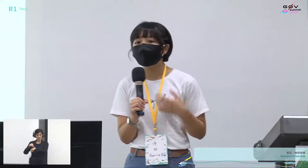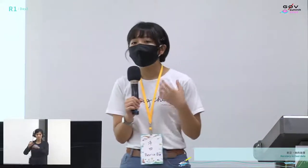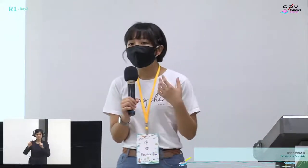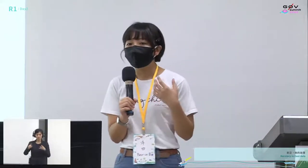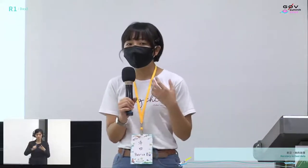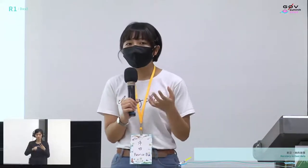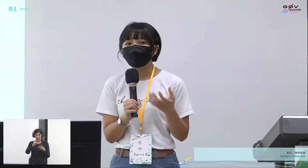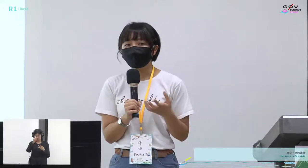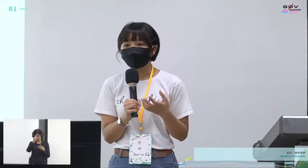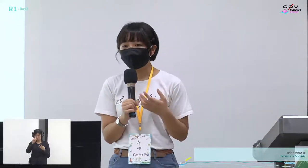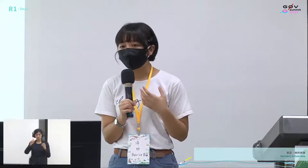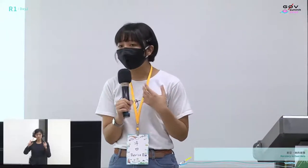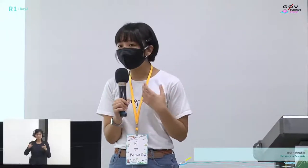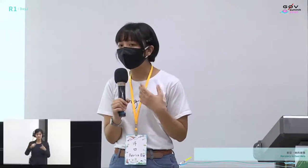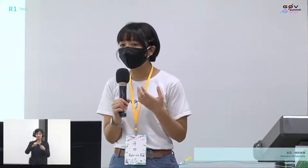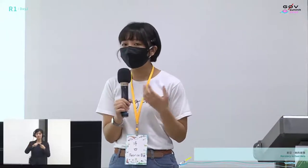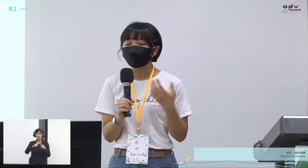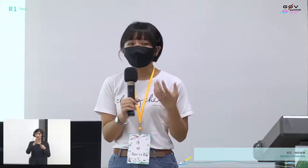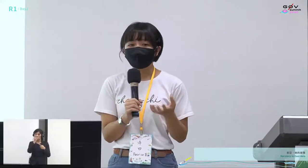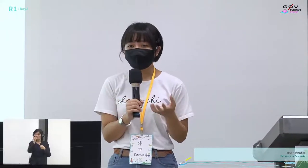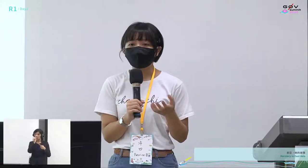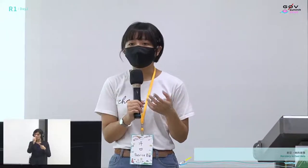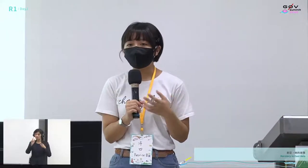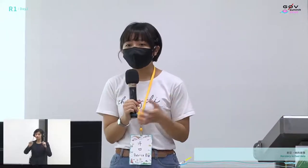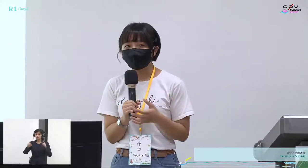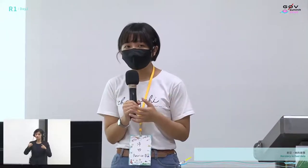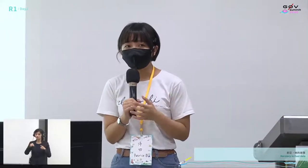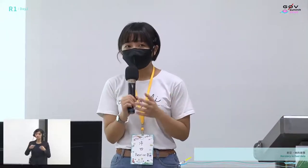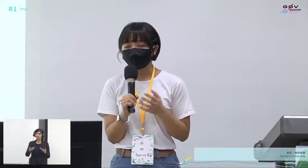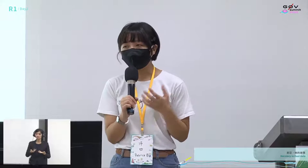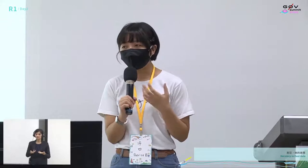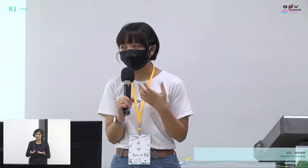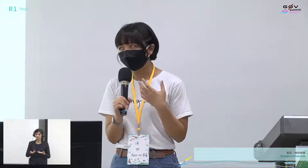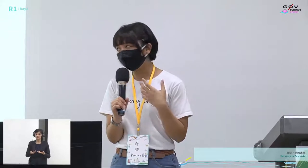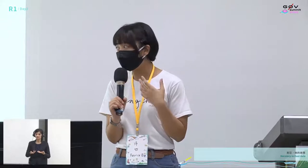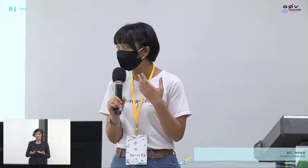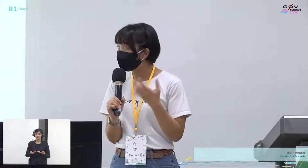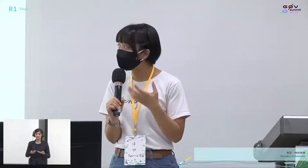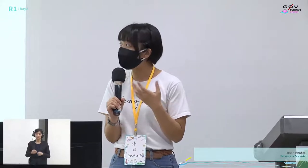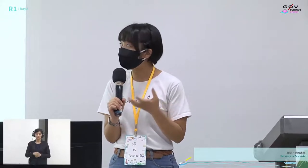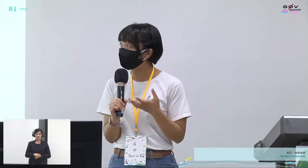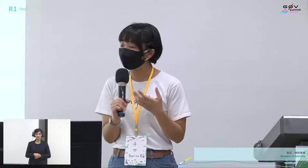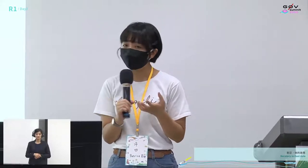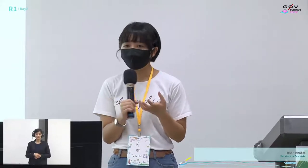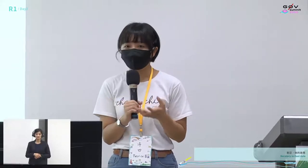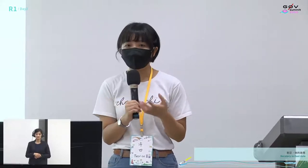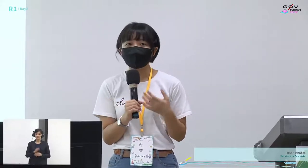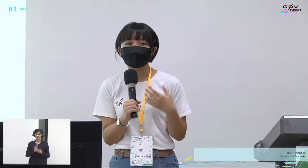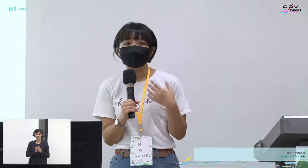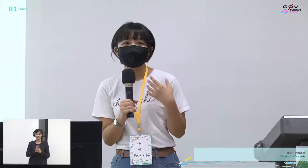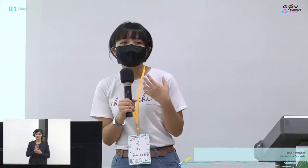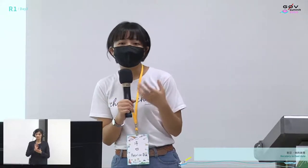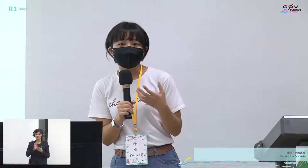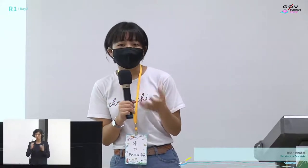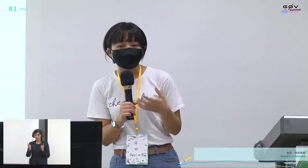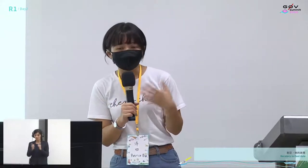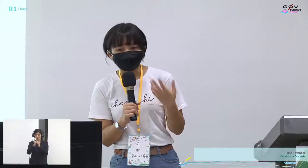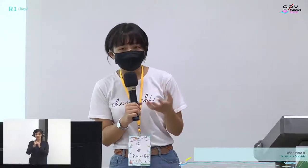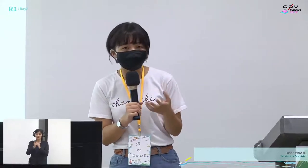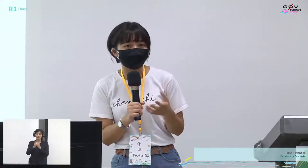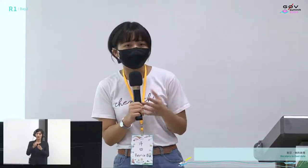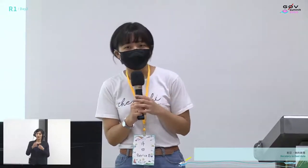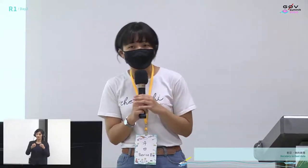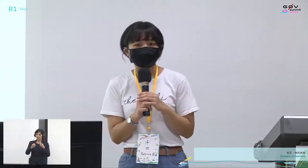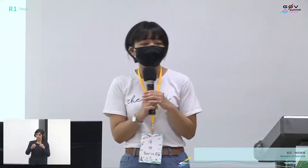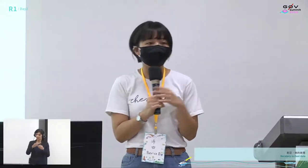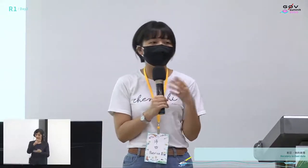part, because we always hold meet up by English, but not every participant can speak